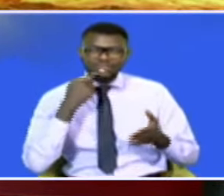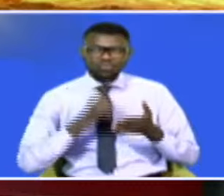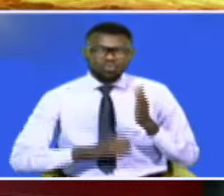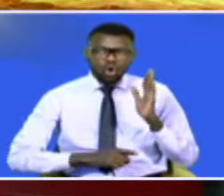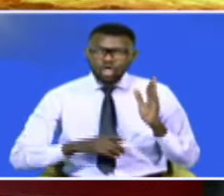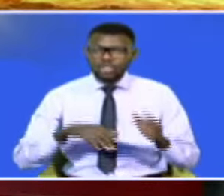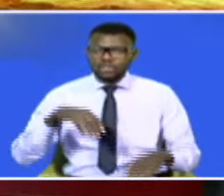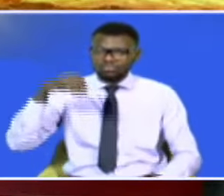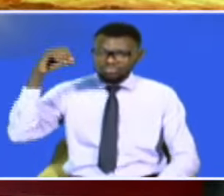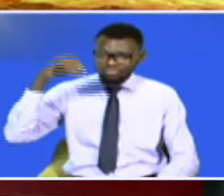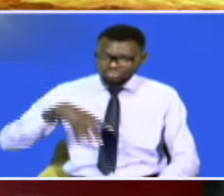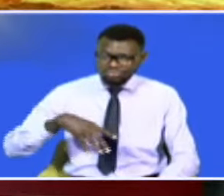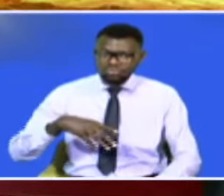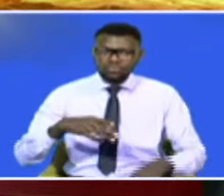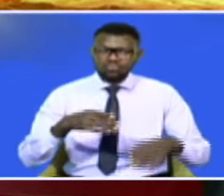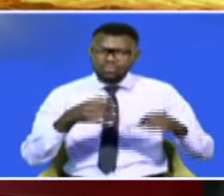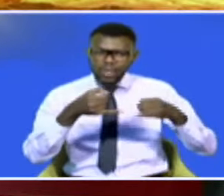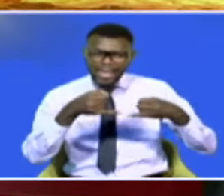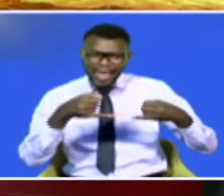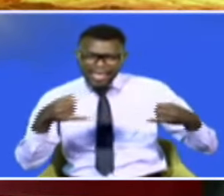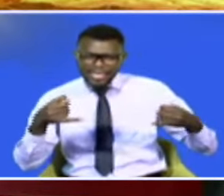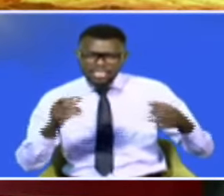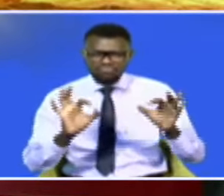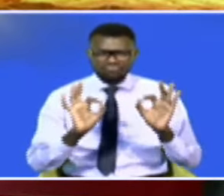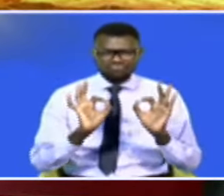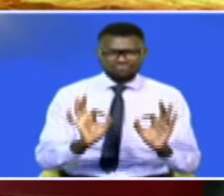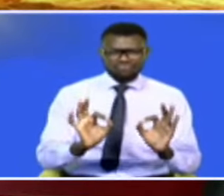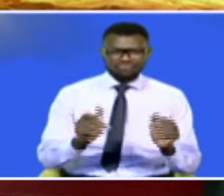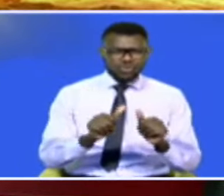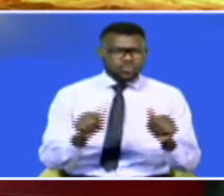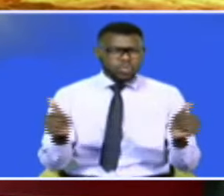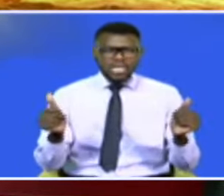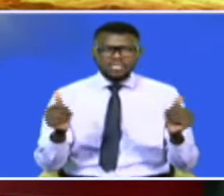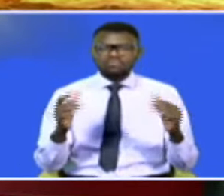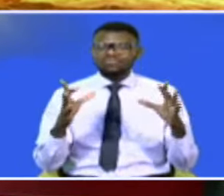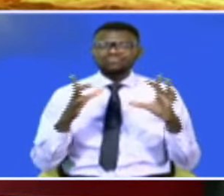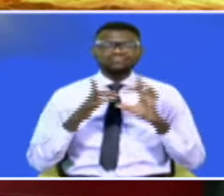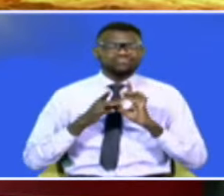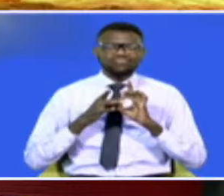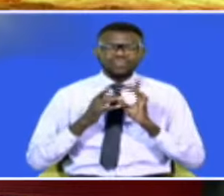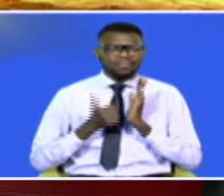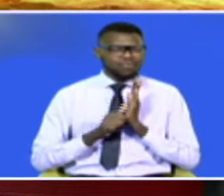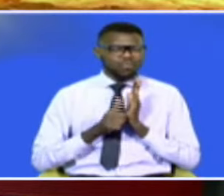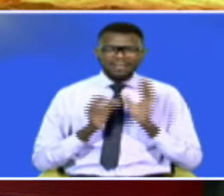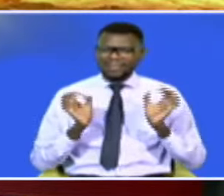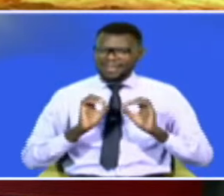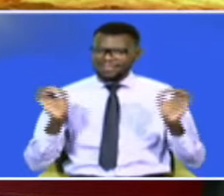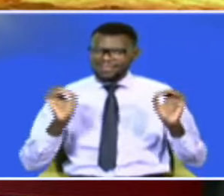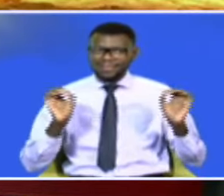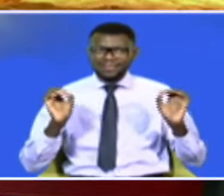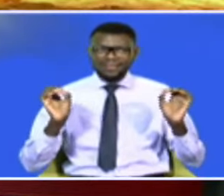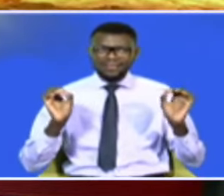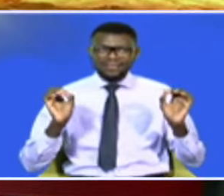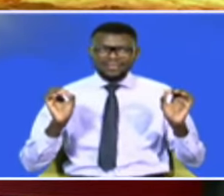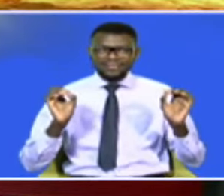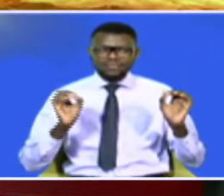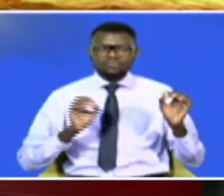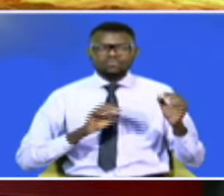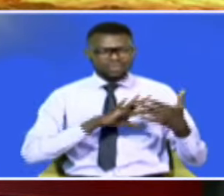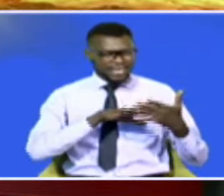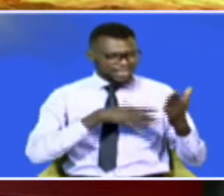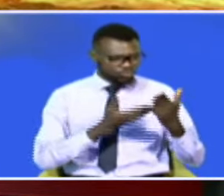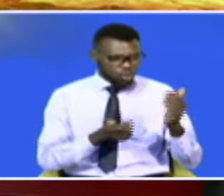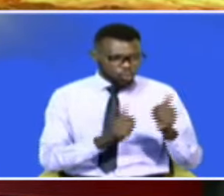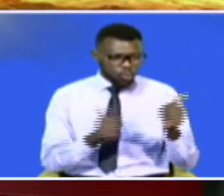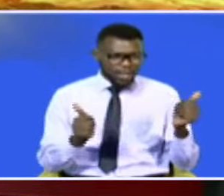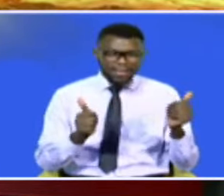electrical installations at the school were intact and there was no connection between the fire and any faults in its network.